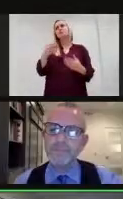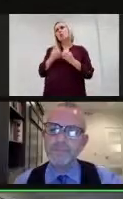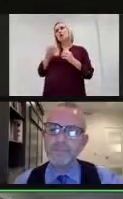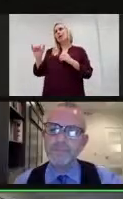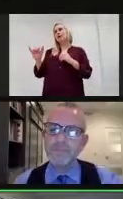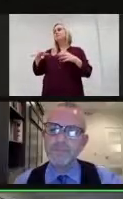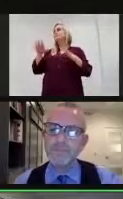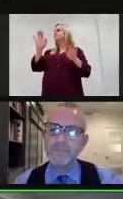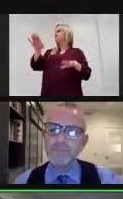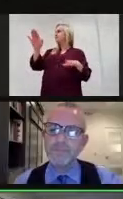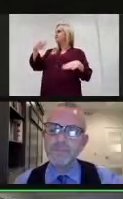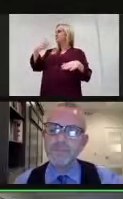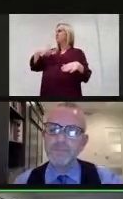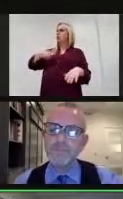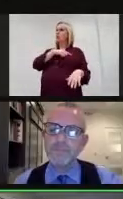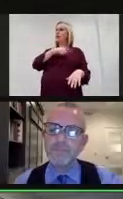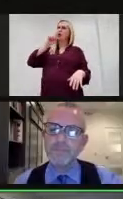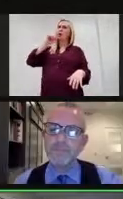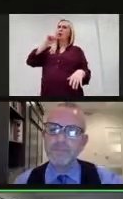that we heard. And